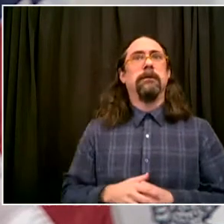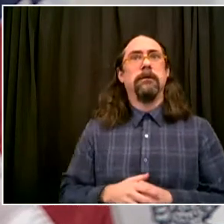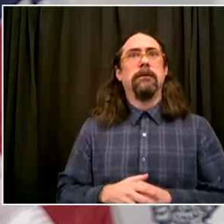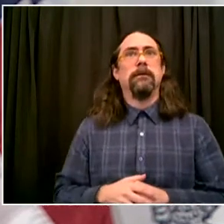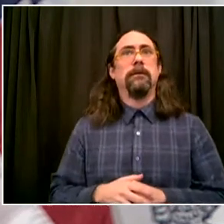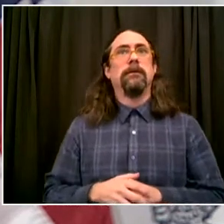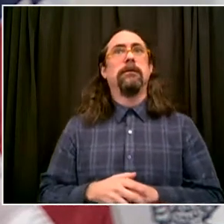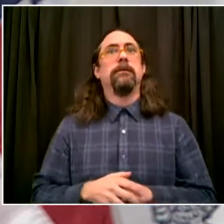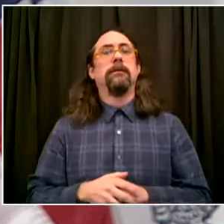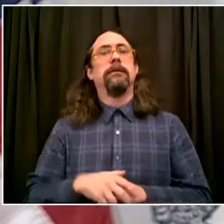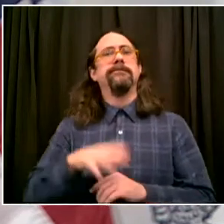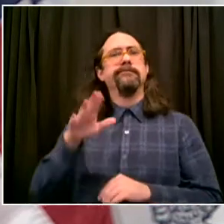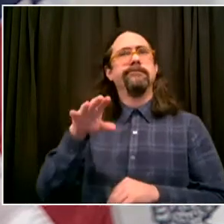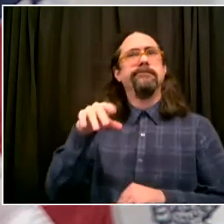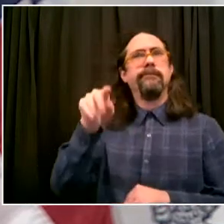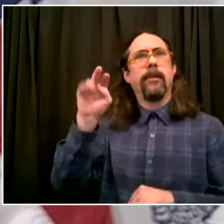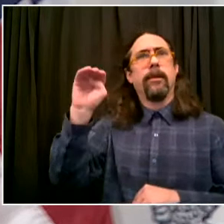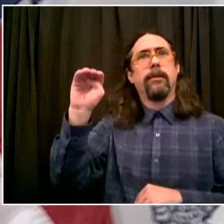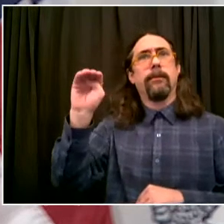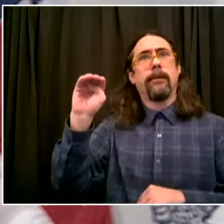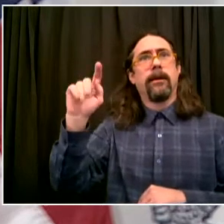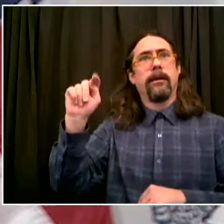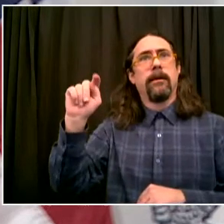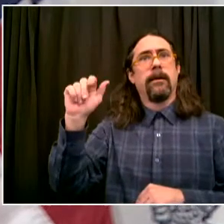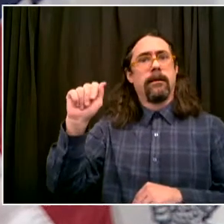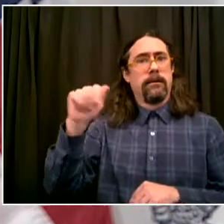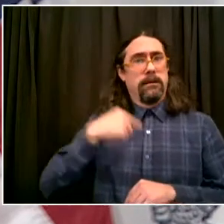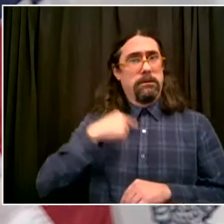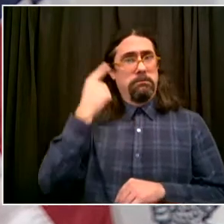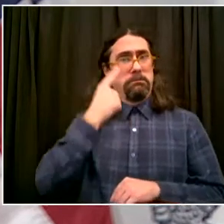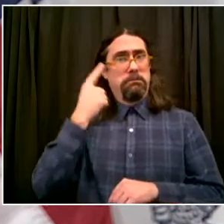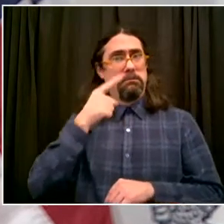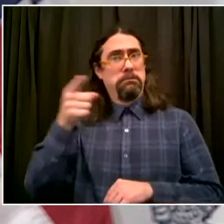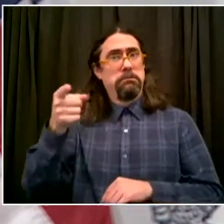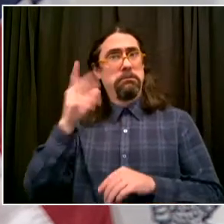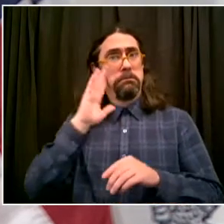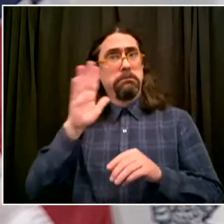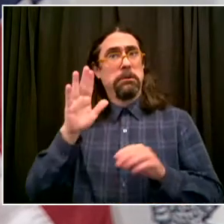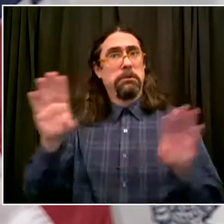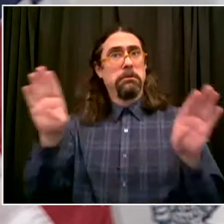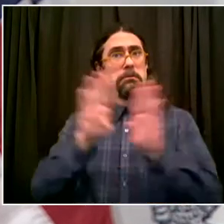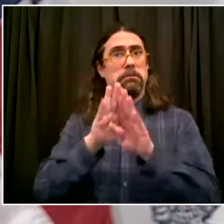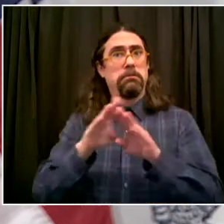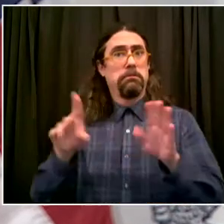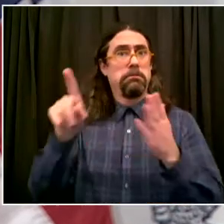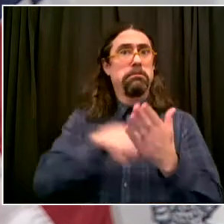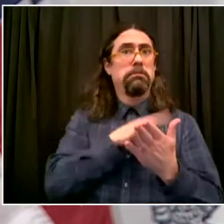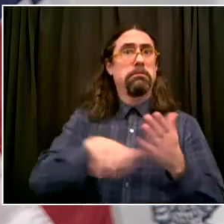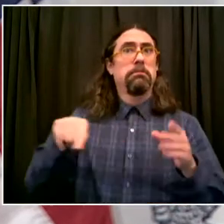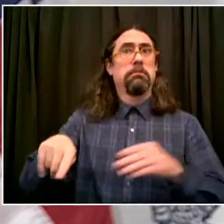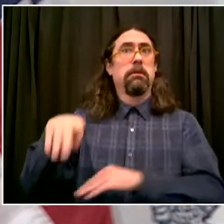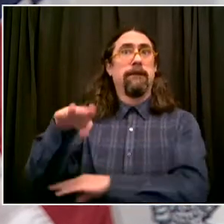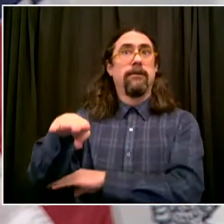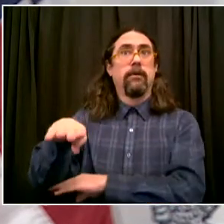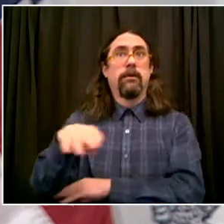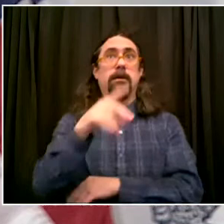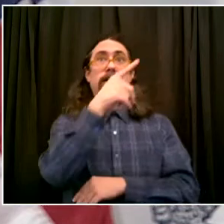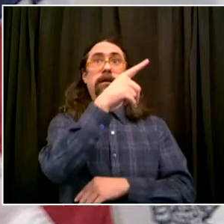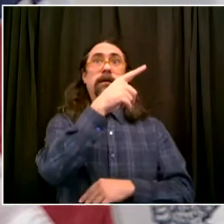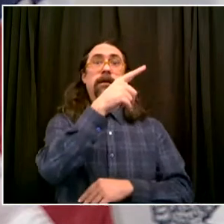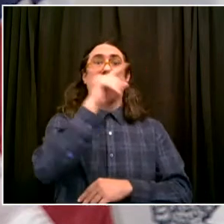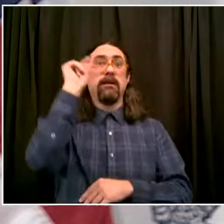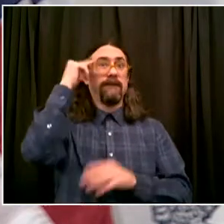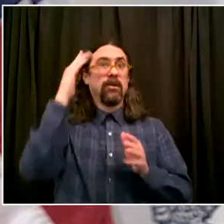I'm waiting for a full update, but that's certainly consistent with what we've seen in the past, Juan Manuel. When the snow gets too intense,